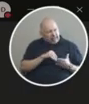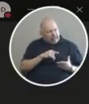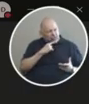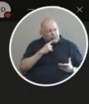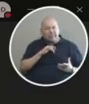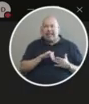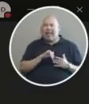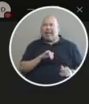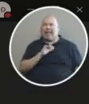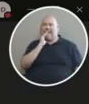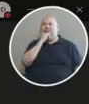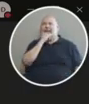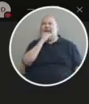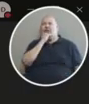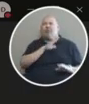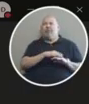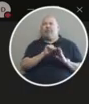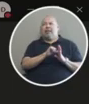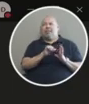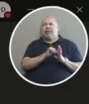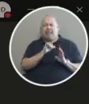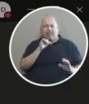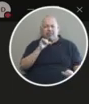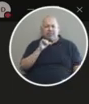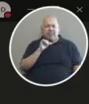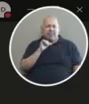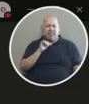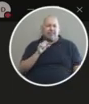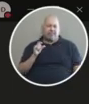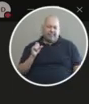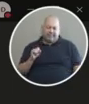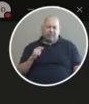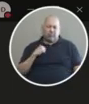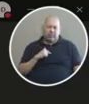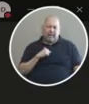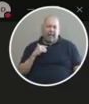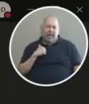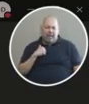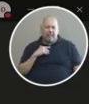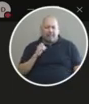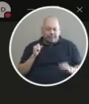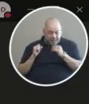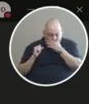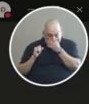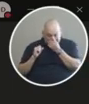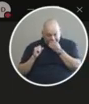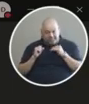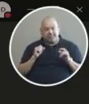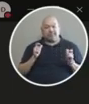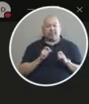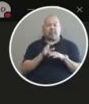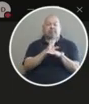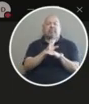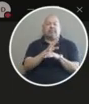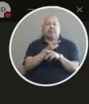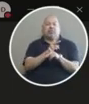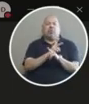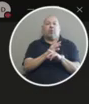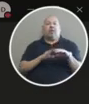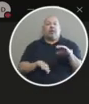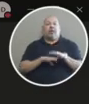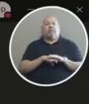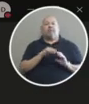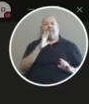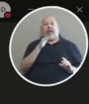Did you say there was an error on that page? Yes, ma'am. We had, so in regards to the small business loans of up